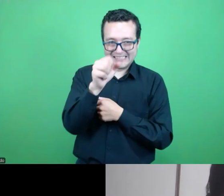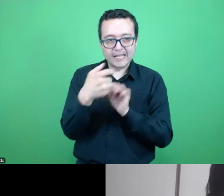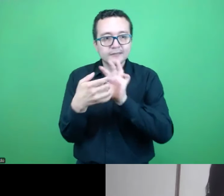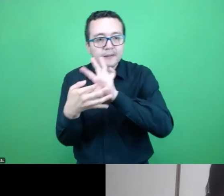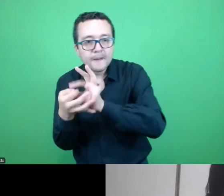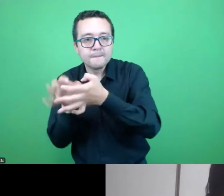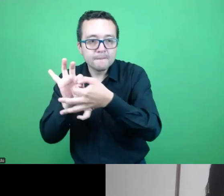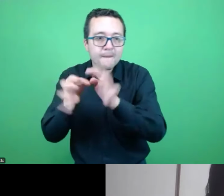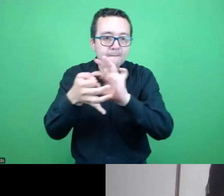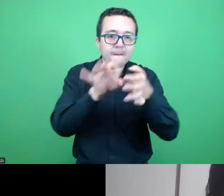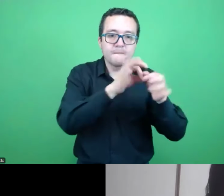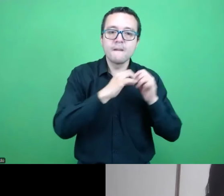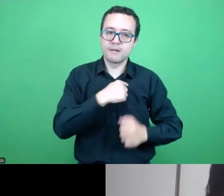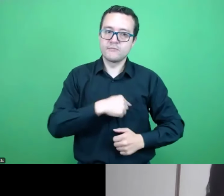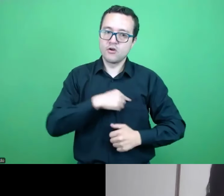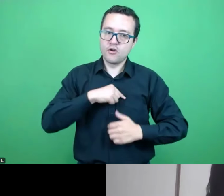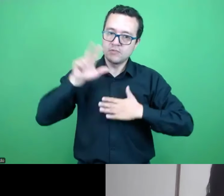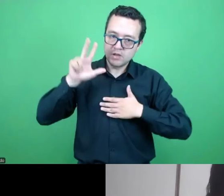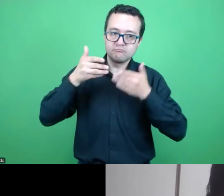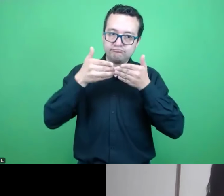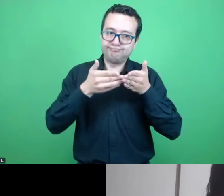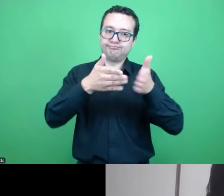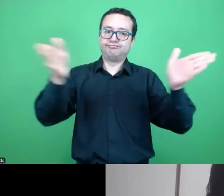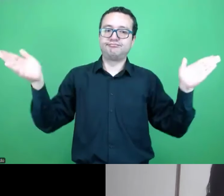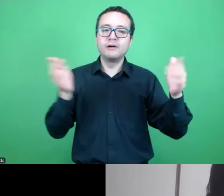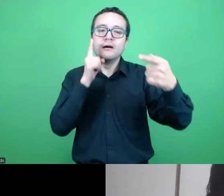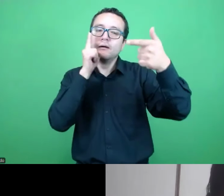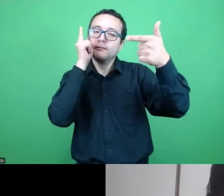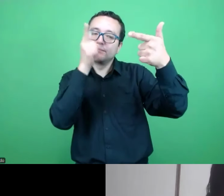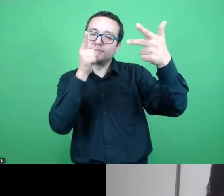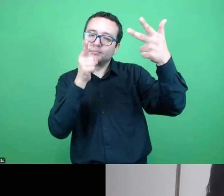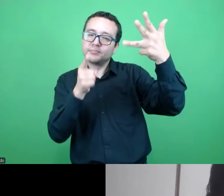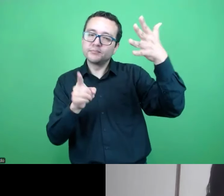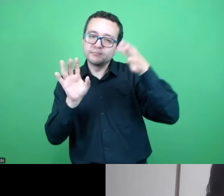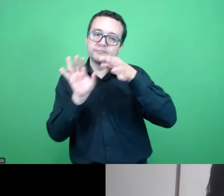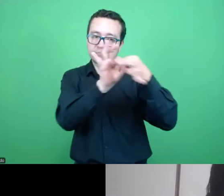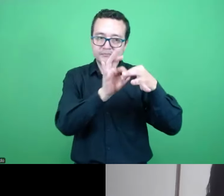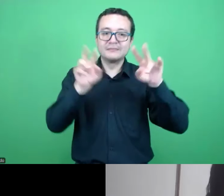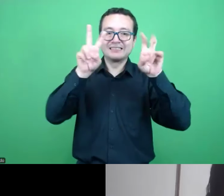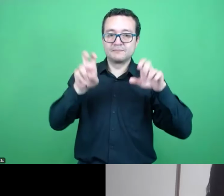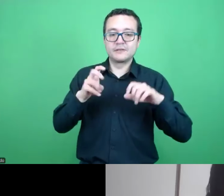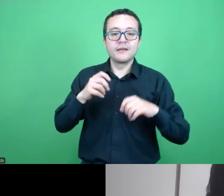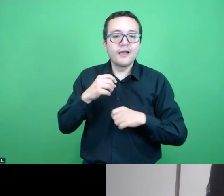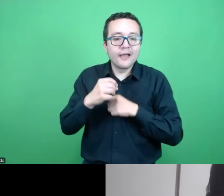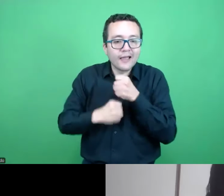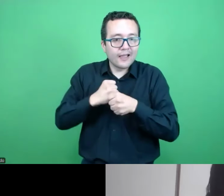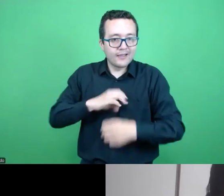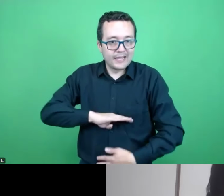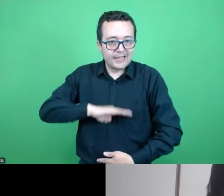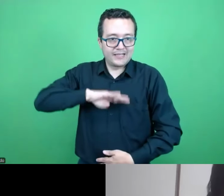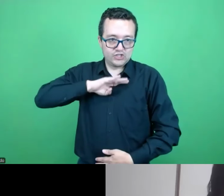age, children and youth, as well as looking at the deeper levels of segregation, such as gender and so on and so